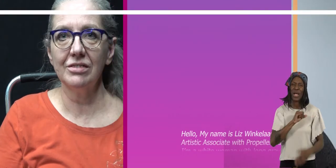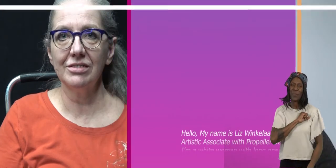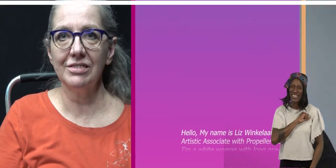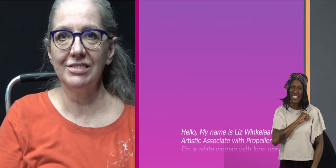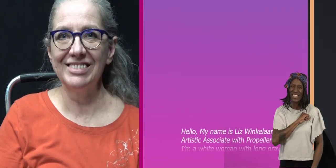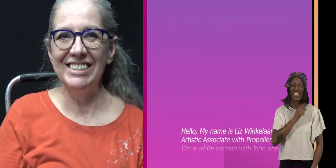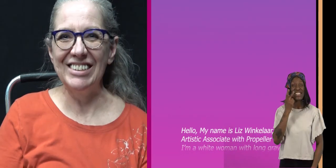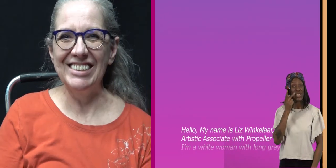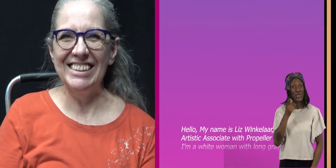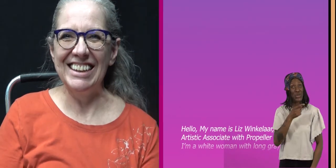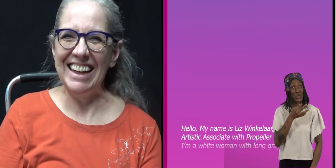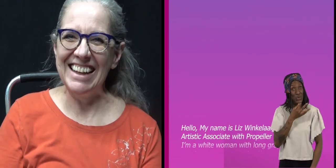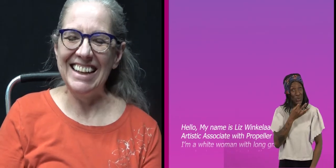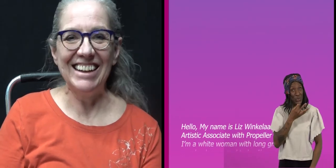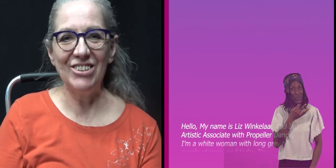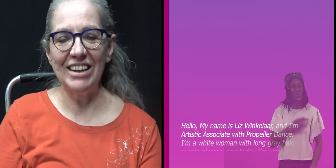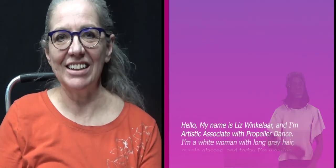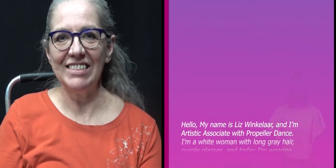soon.